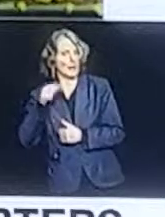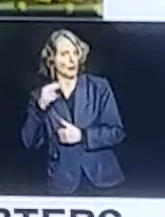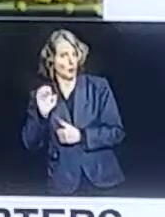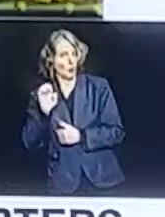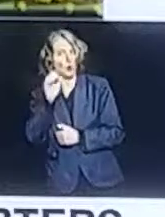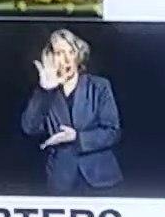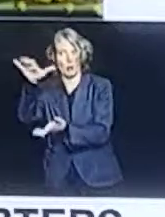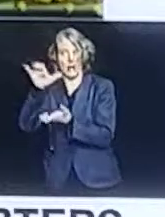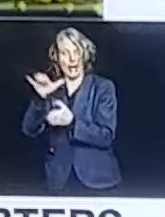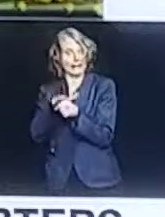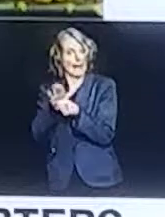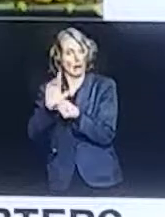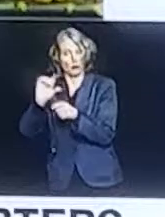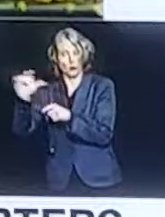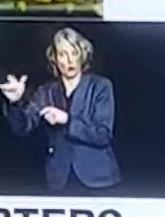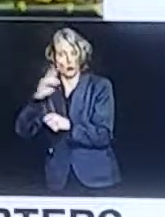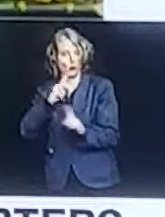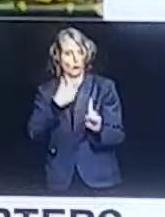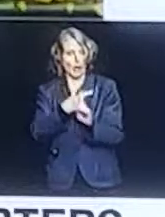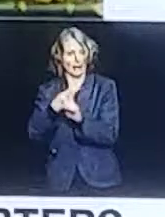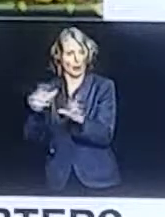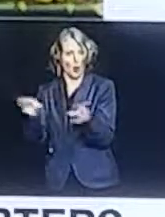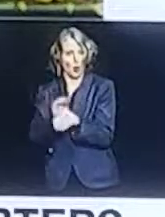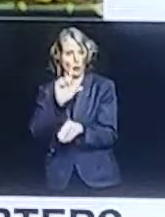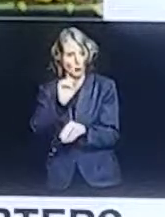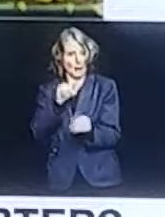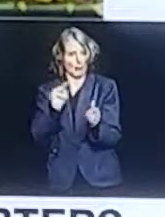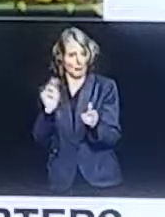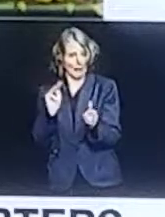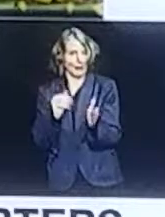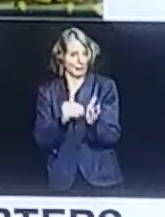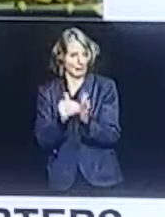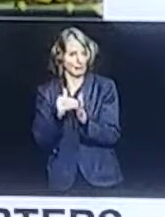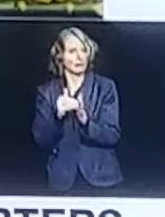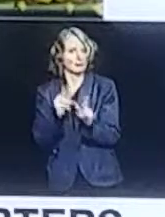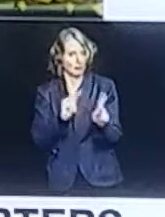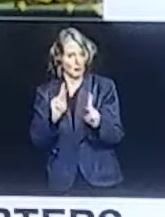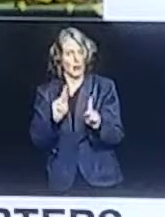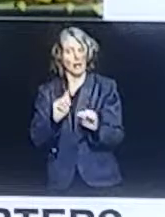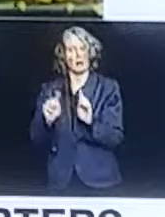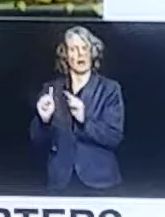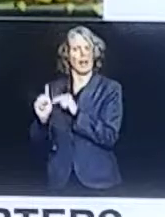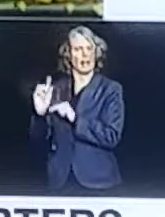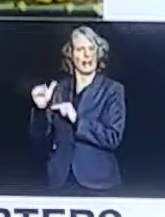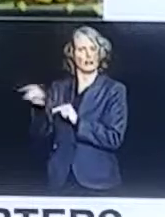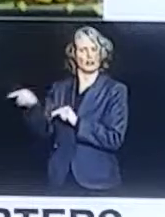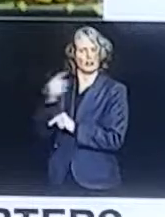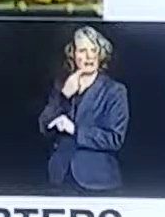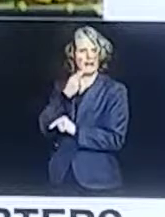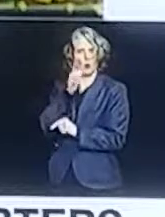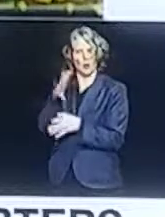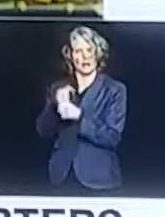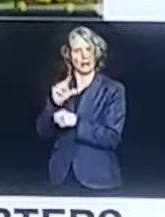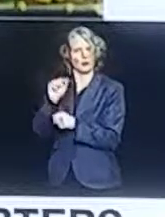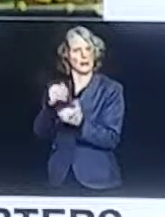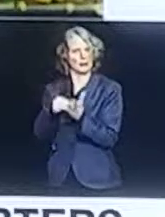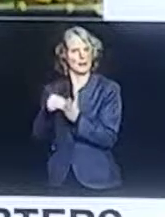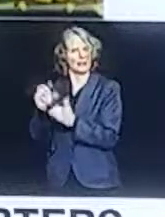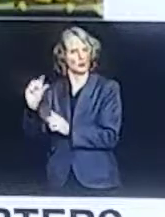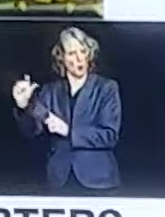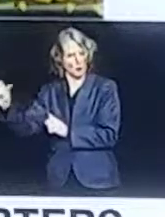20 million people. Later that day, the procurement minister said Canada would receive 20 million doses. You know, those are not the same